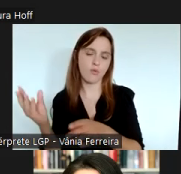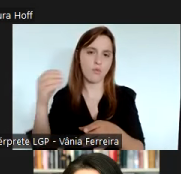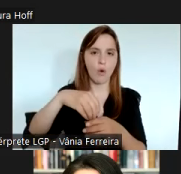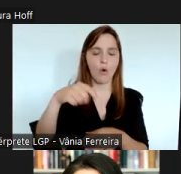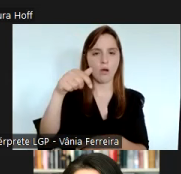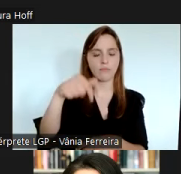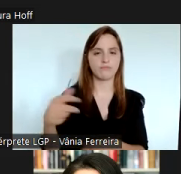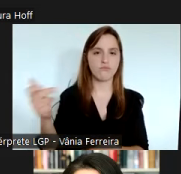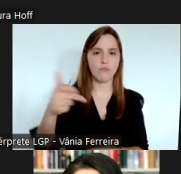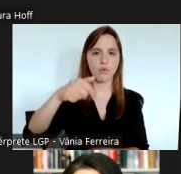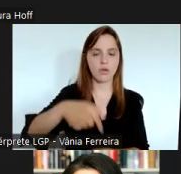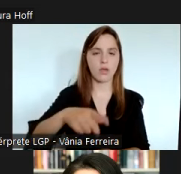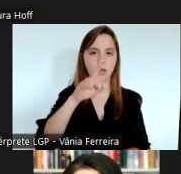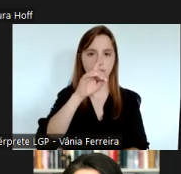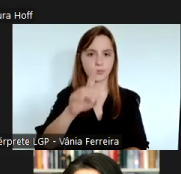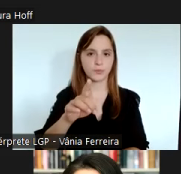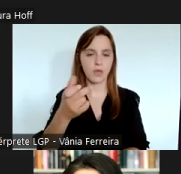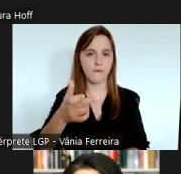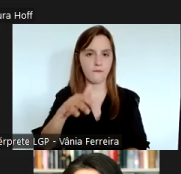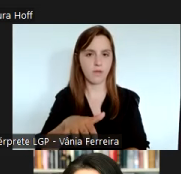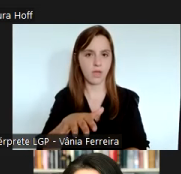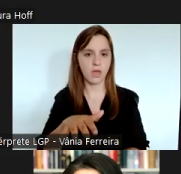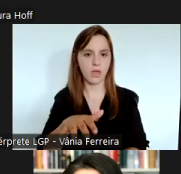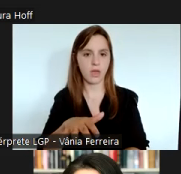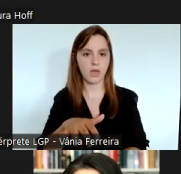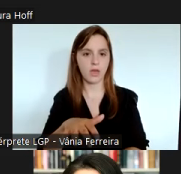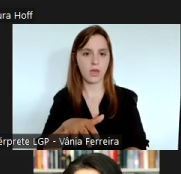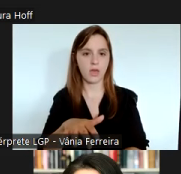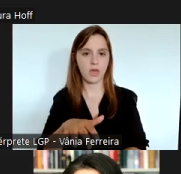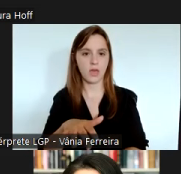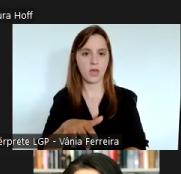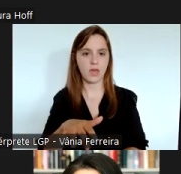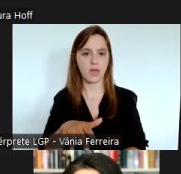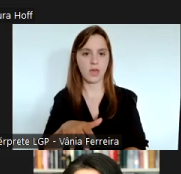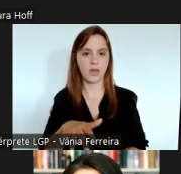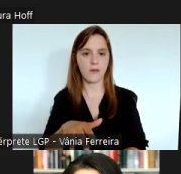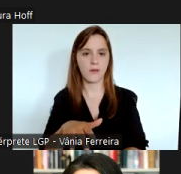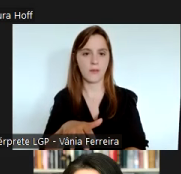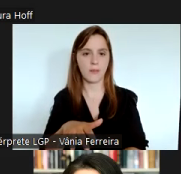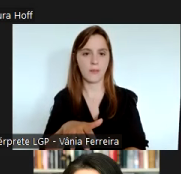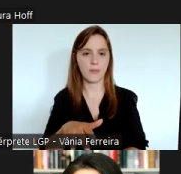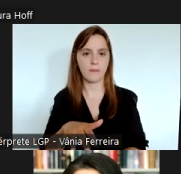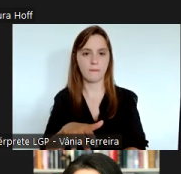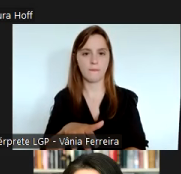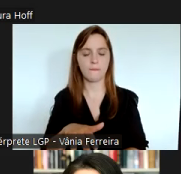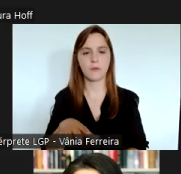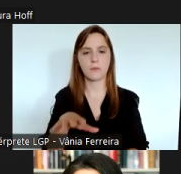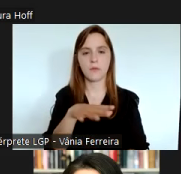and study here, especially in a so expensive city as Munich.